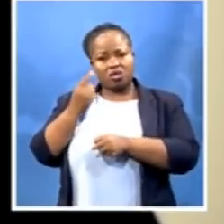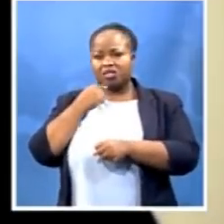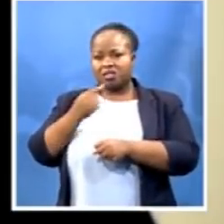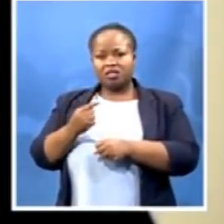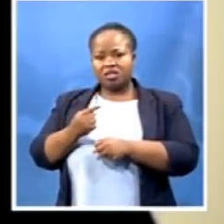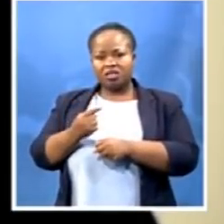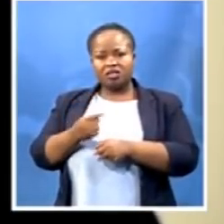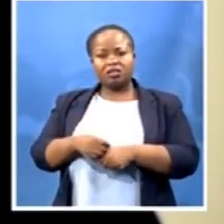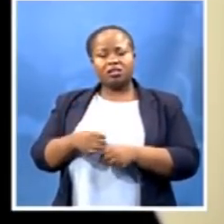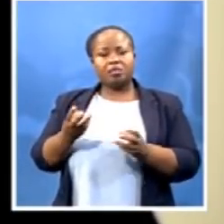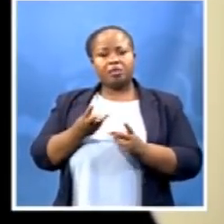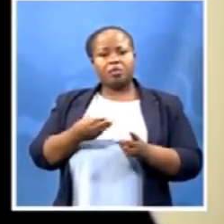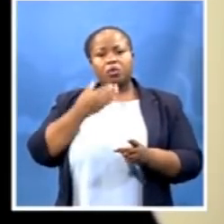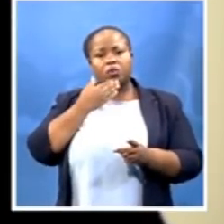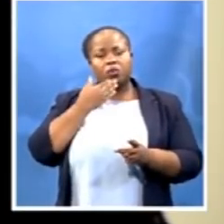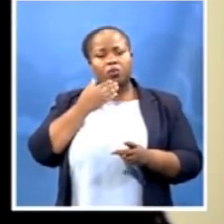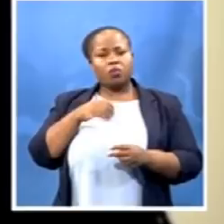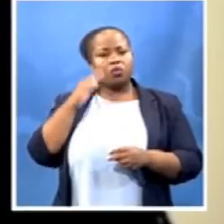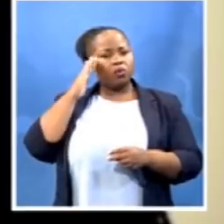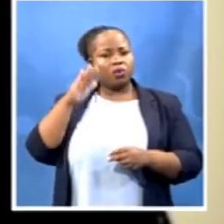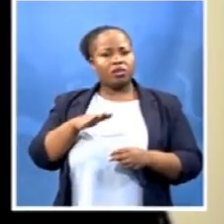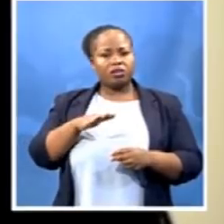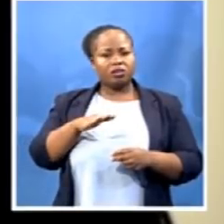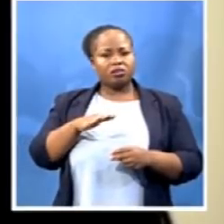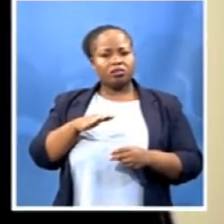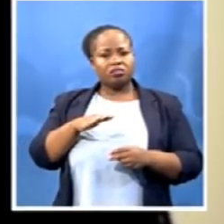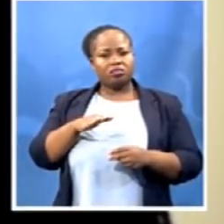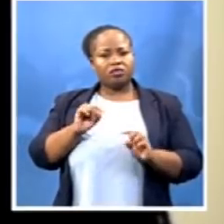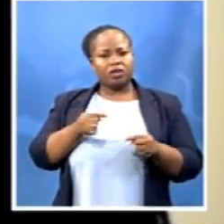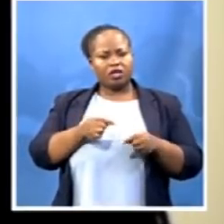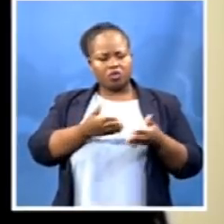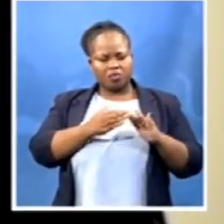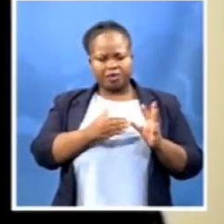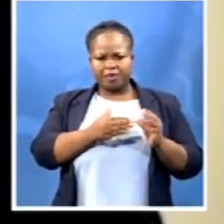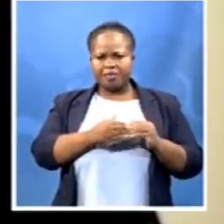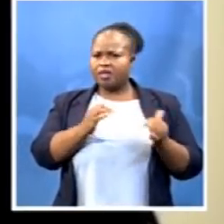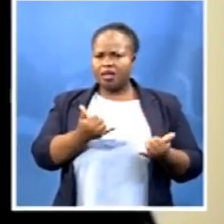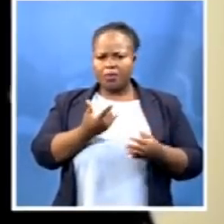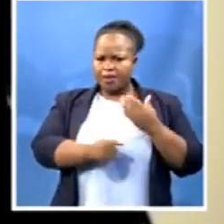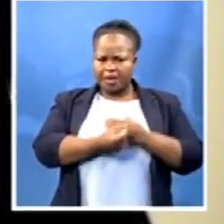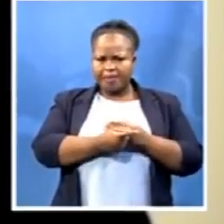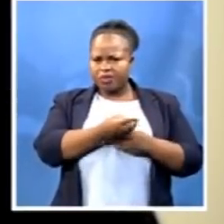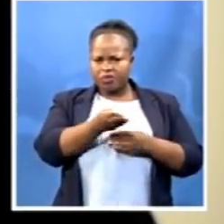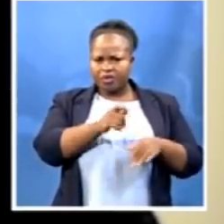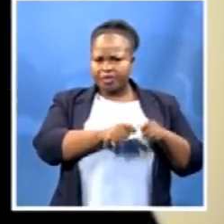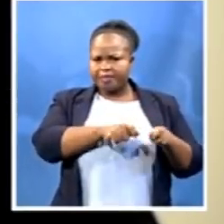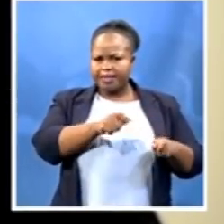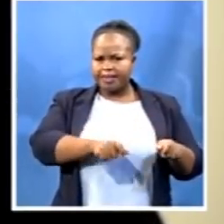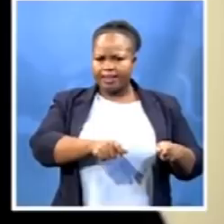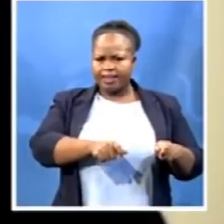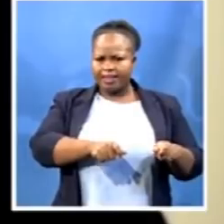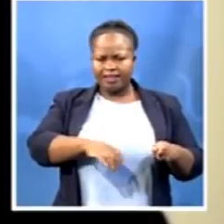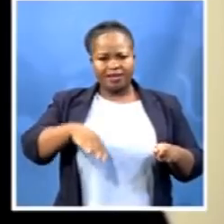settlements. What now happens to these occupants? Are they then